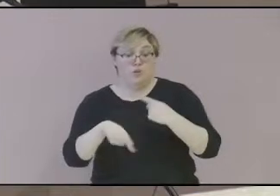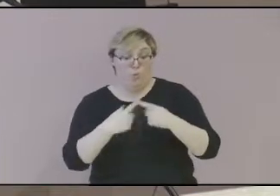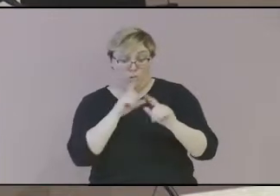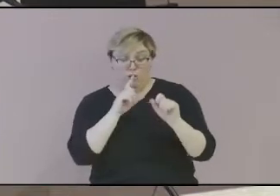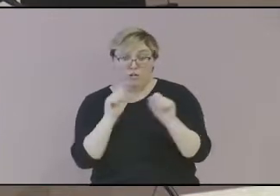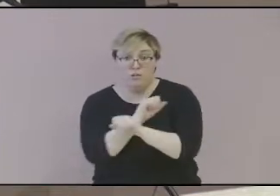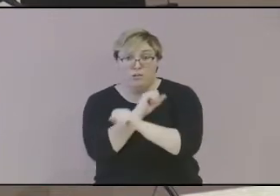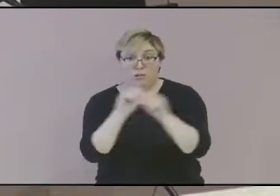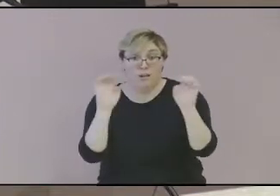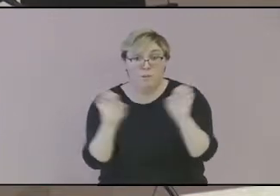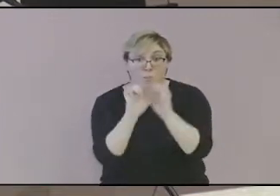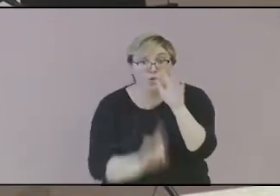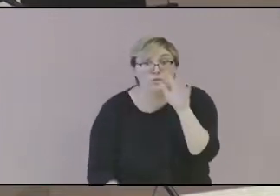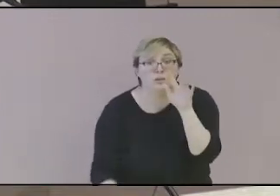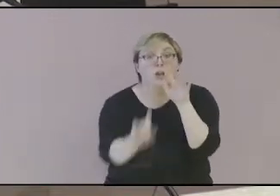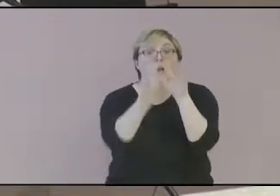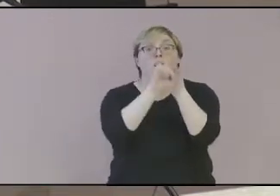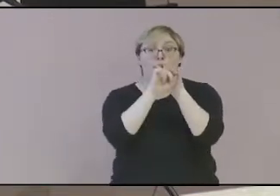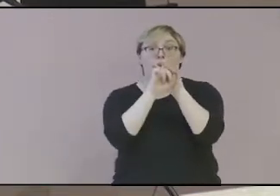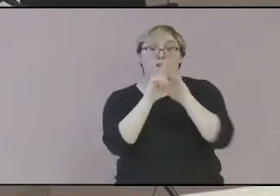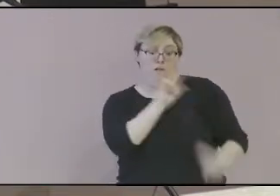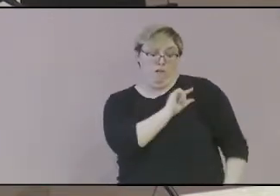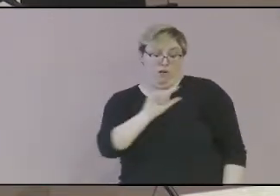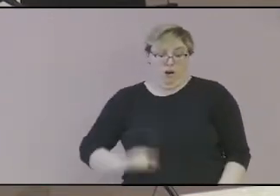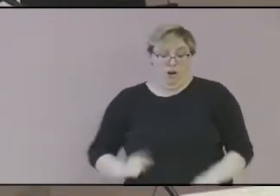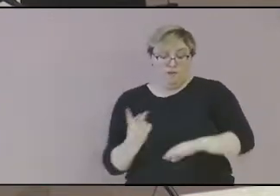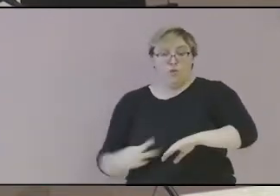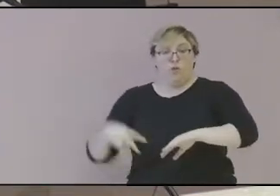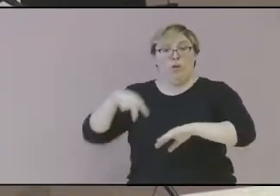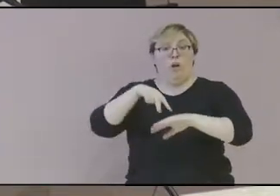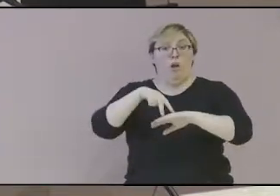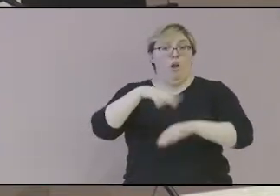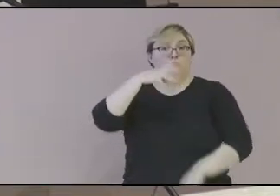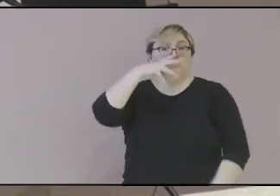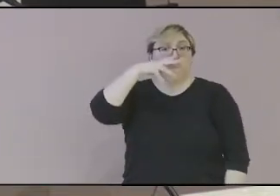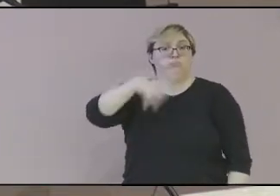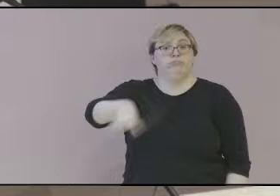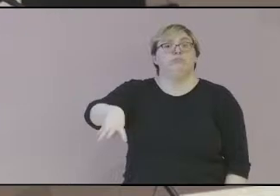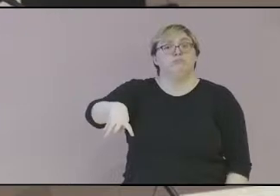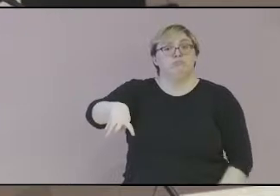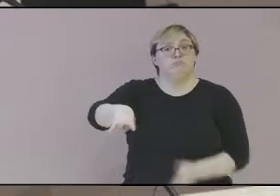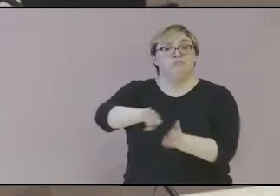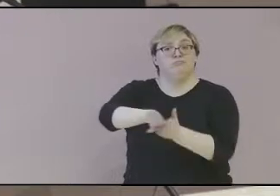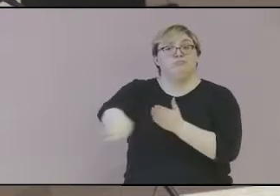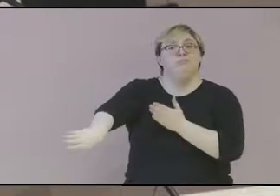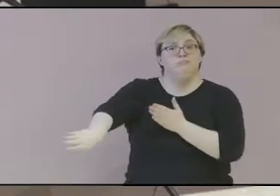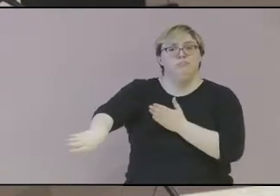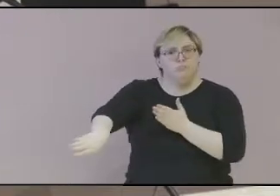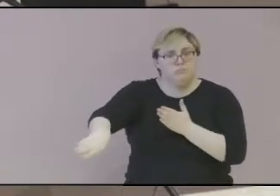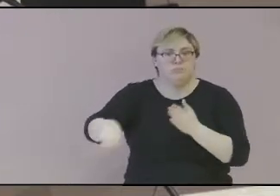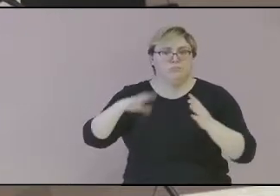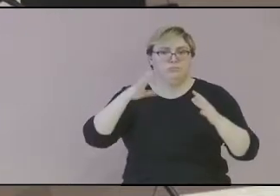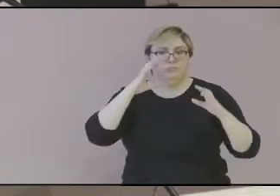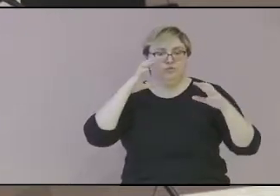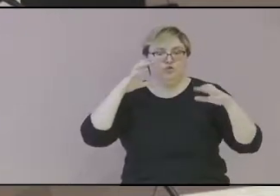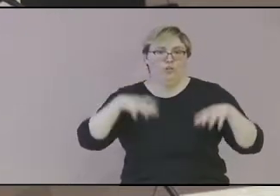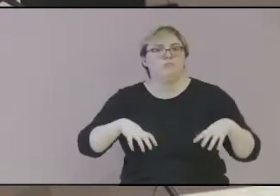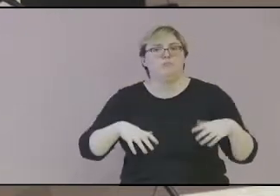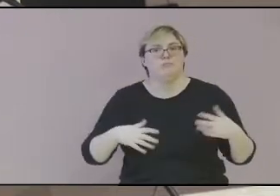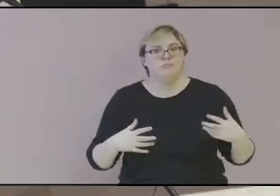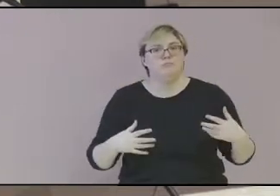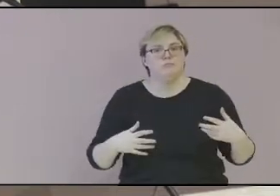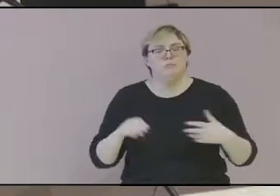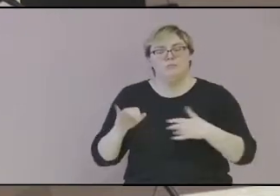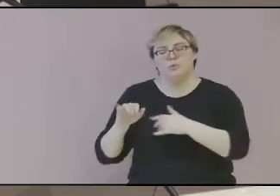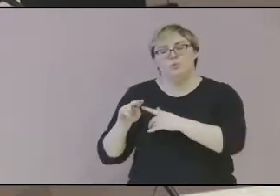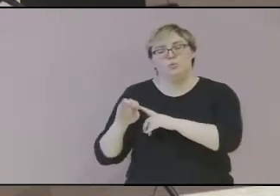in the state was very shocking to the task force. Interviewing Susie, she told me that she suspects he was concerned about